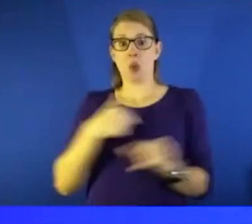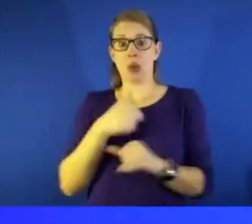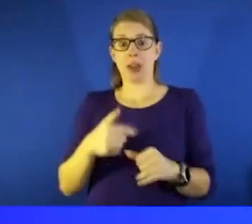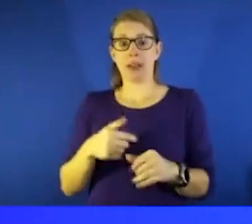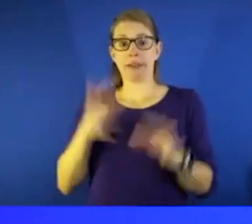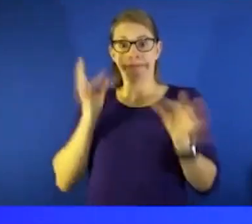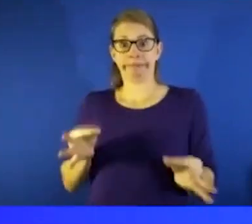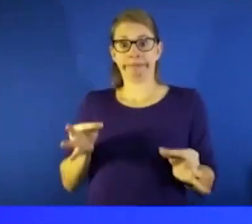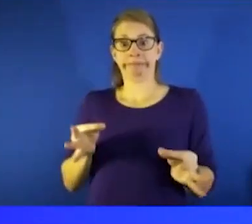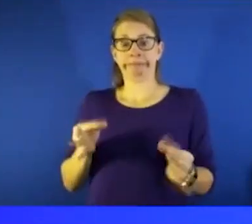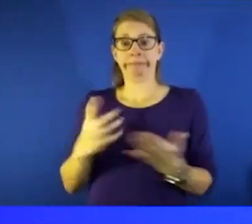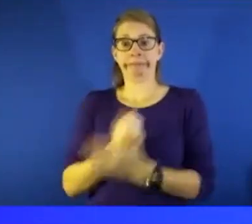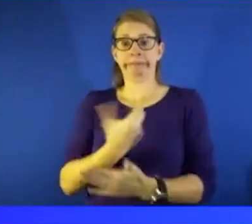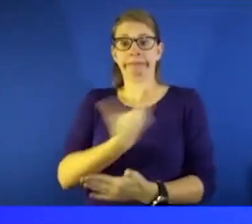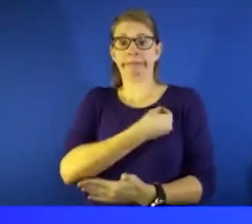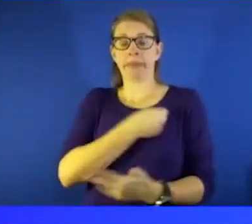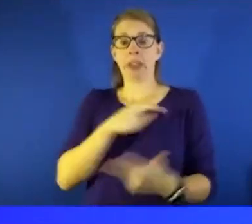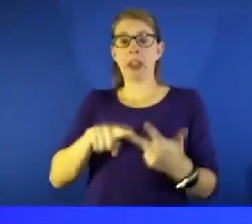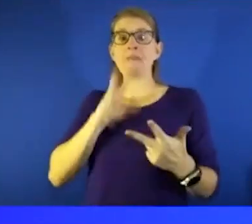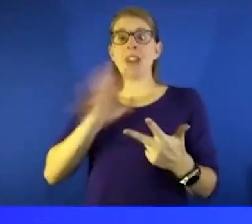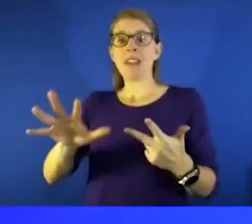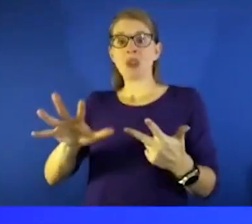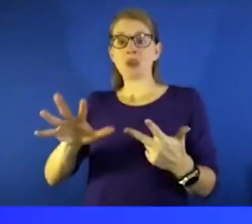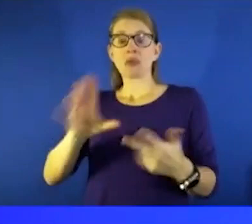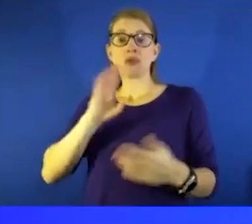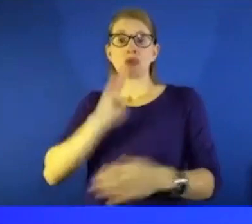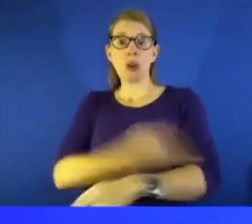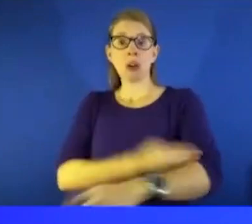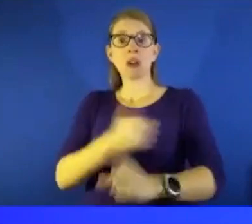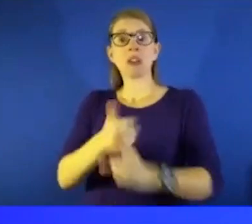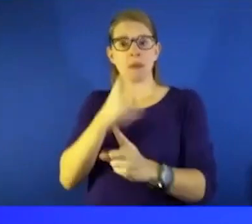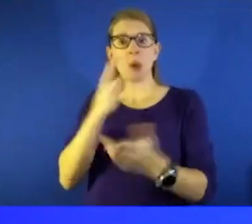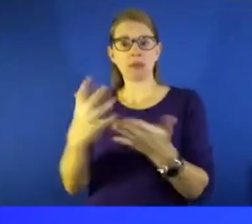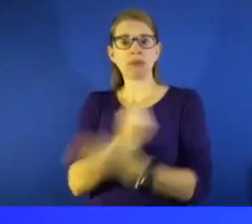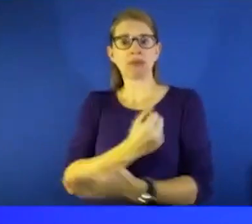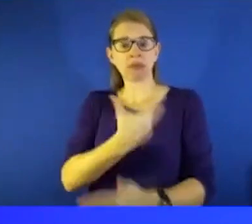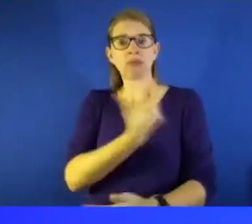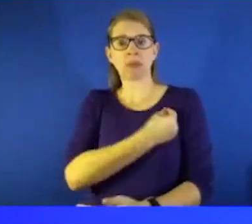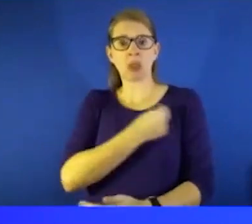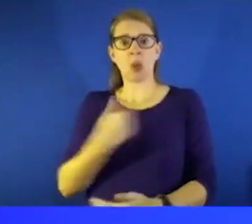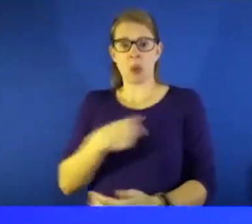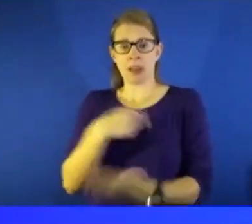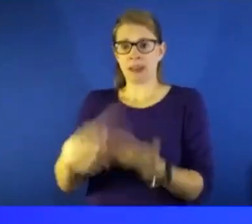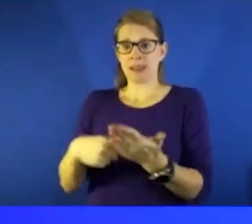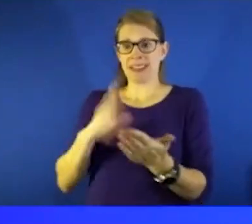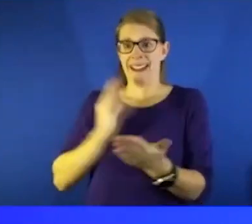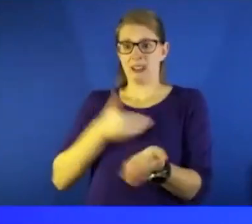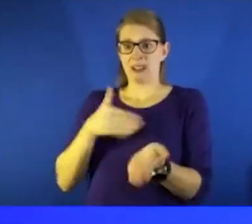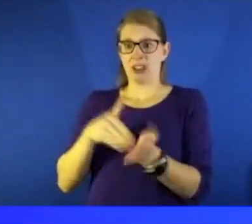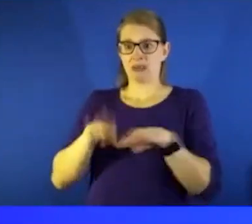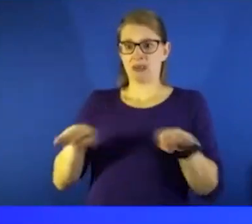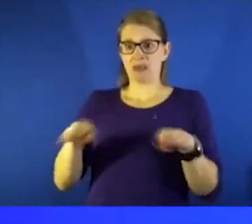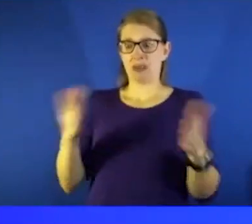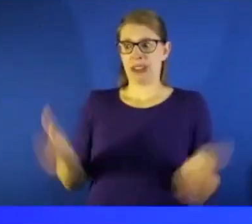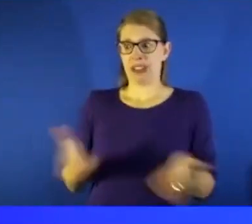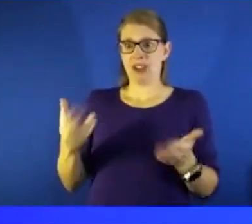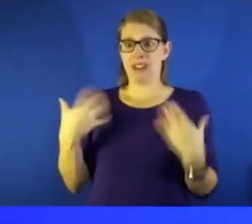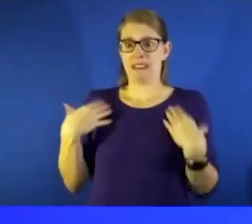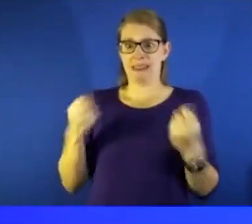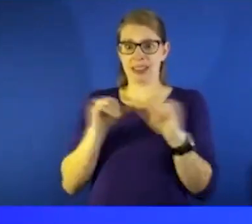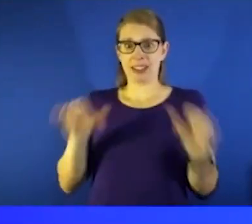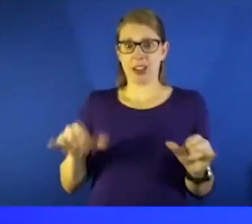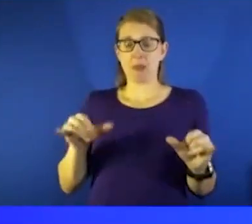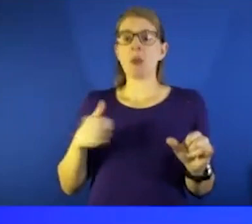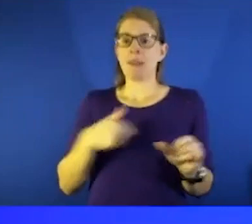and she's going to get the vaccine. We've talked with our pediatrician here at the health system. We feel like it's the right thing to do for our family. We felt like